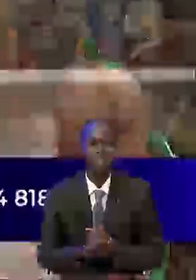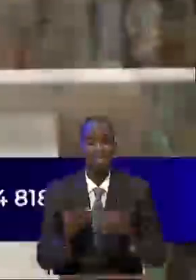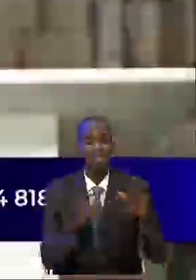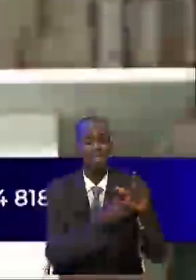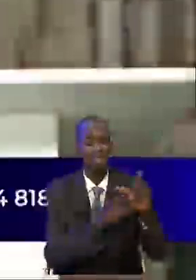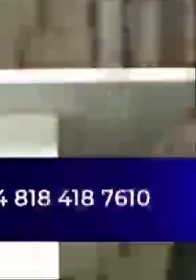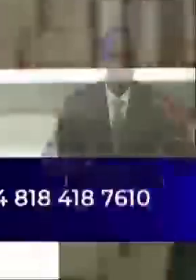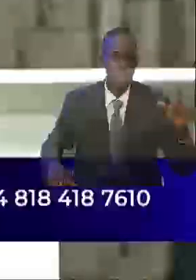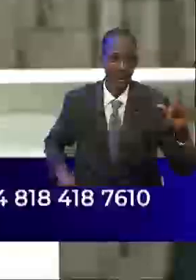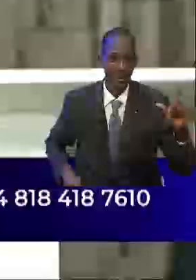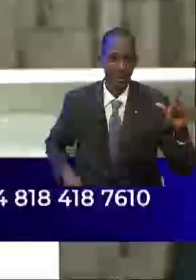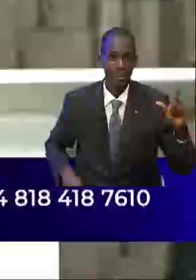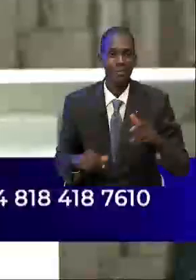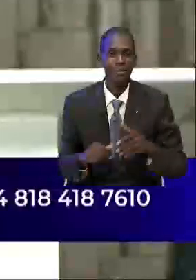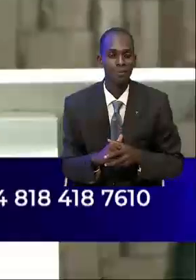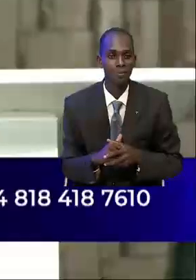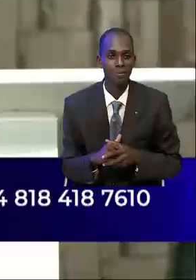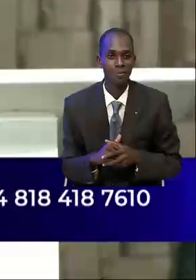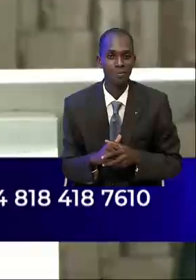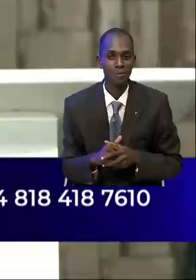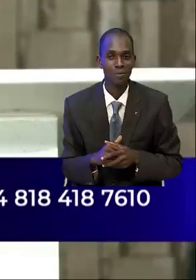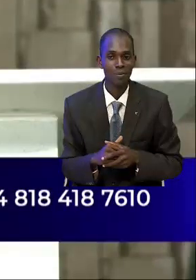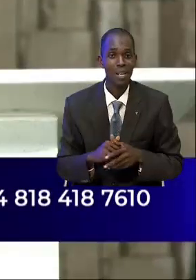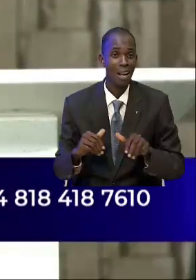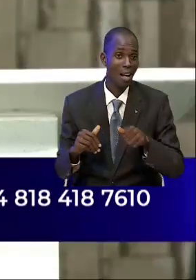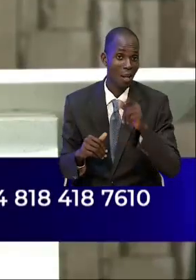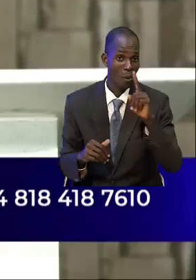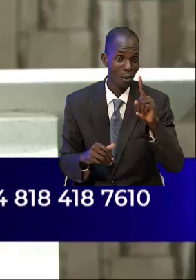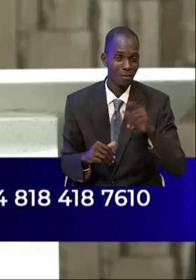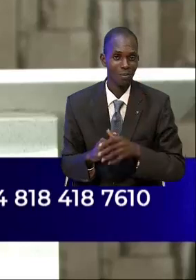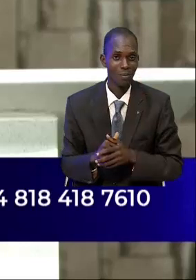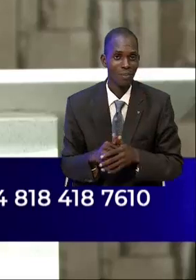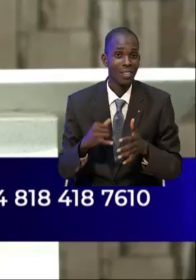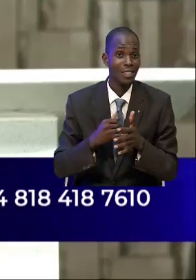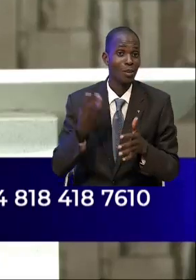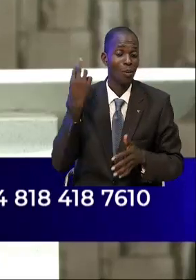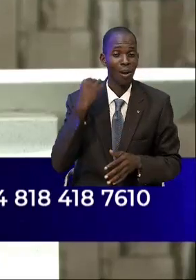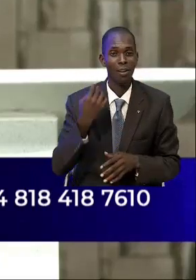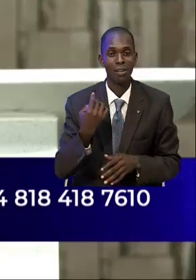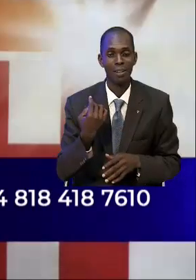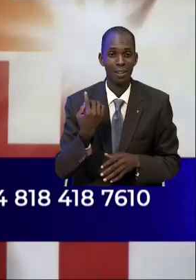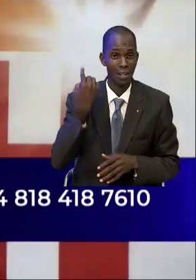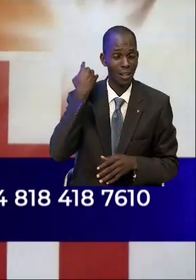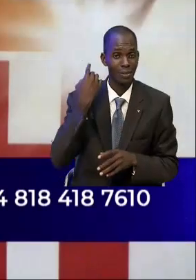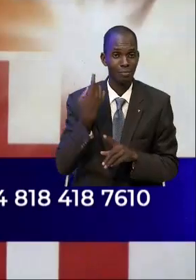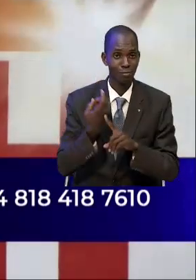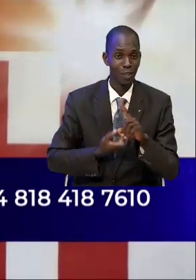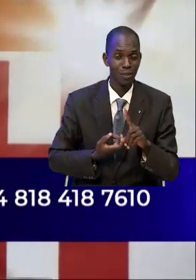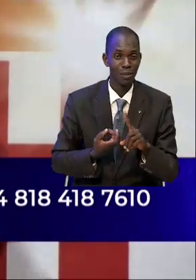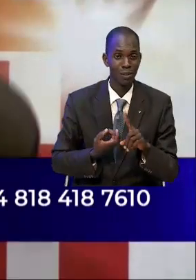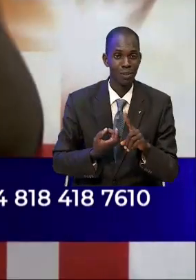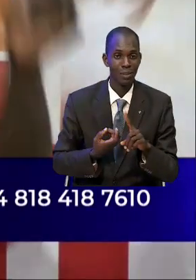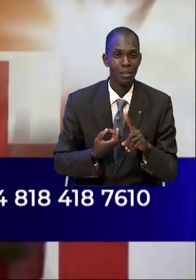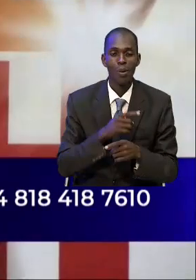for Jesus. The Lord. Praise the Lord. Another one, it